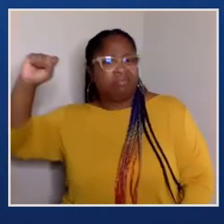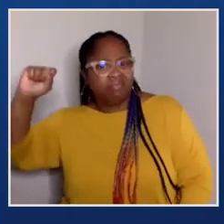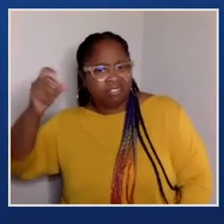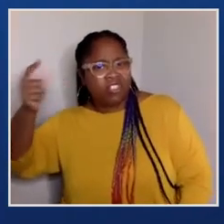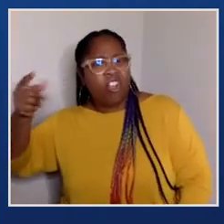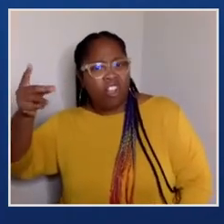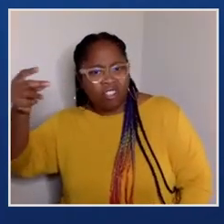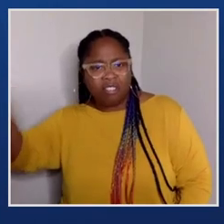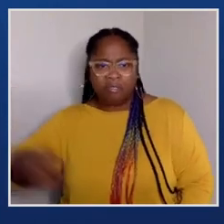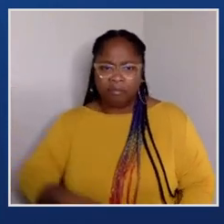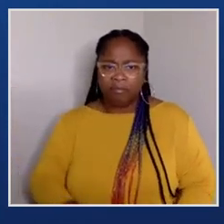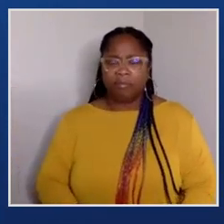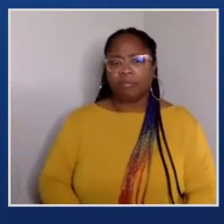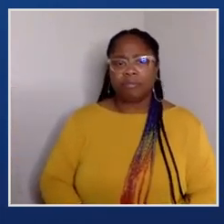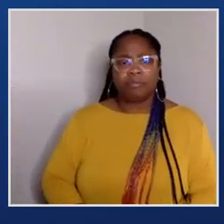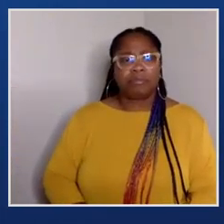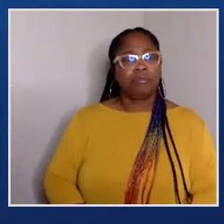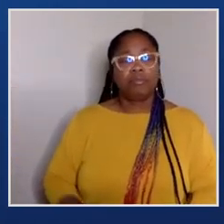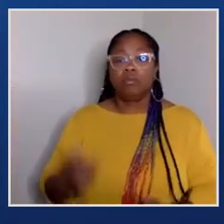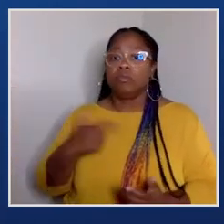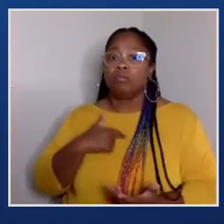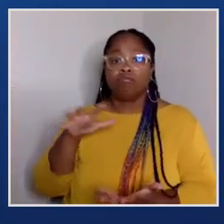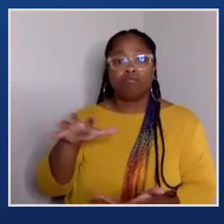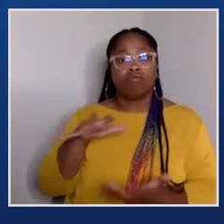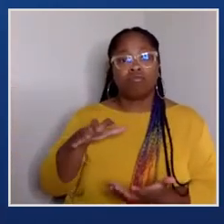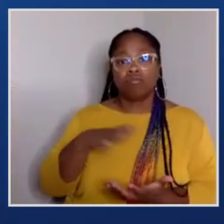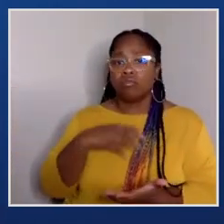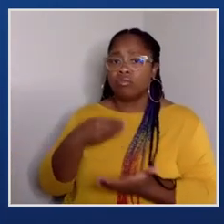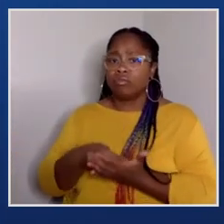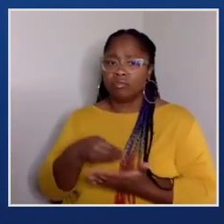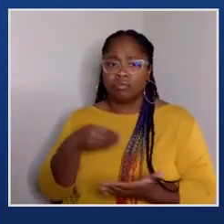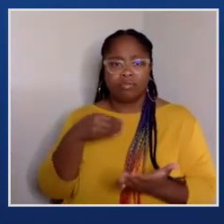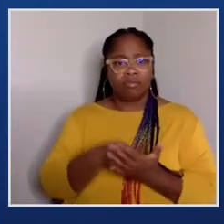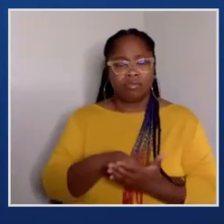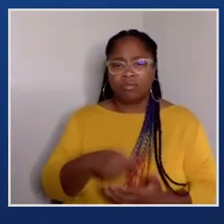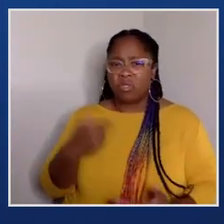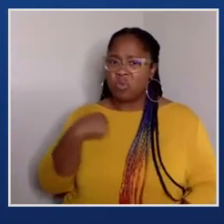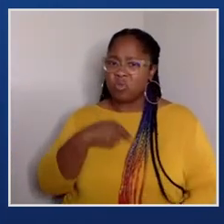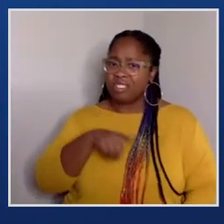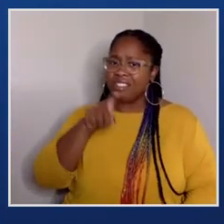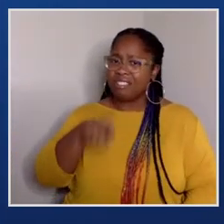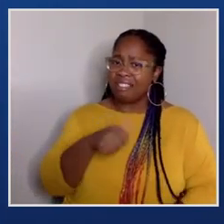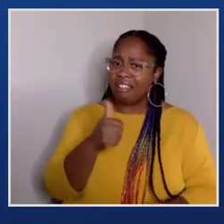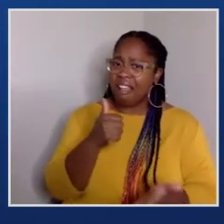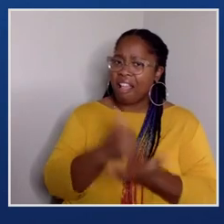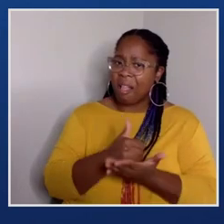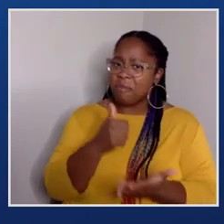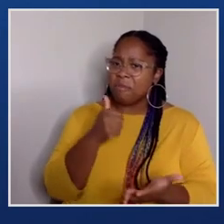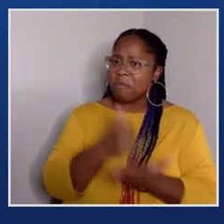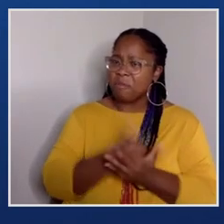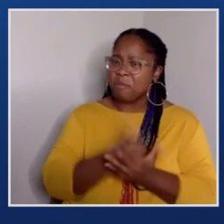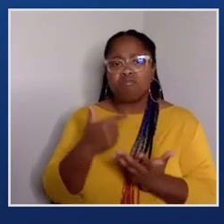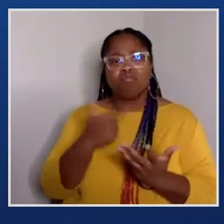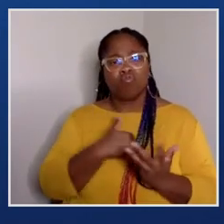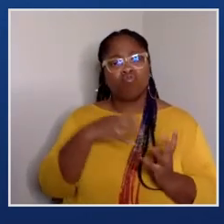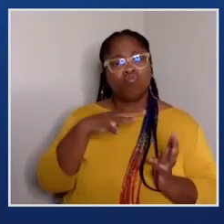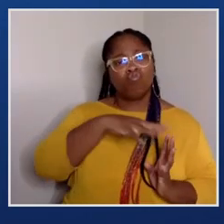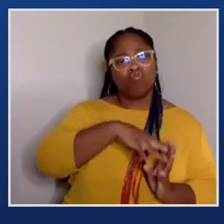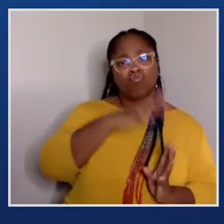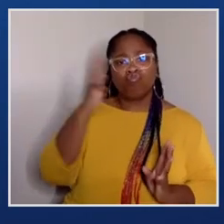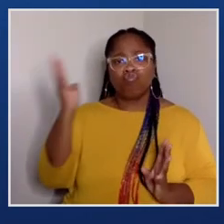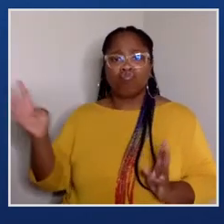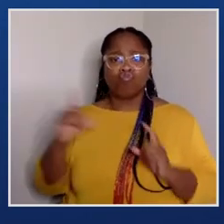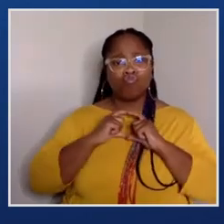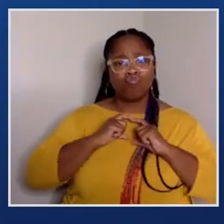Jeez! Diamond blinking on my head, why we seem to astro? Bust down on my rainbow, crowd surf my